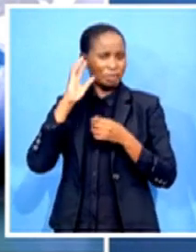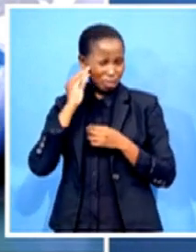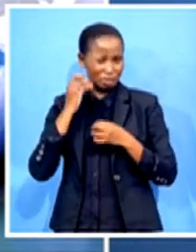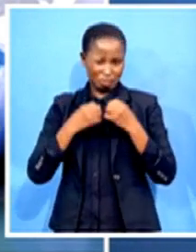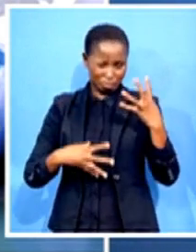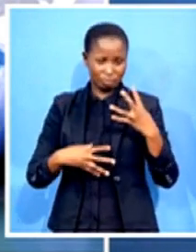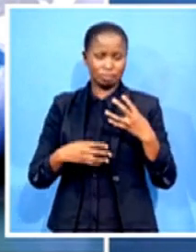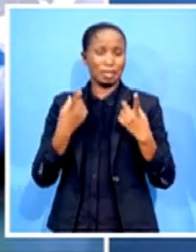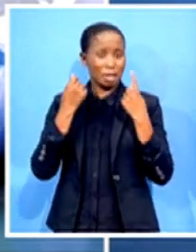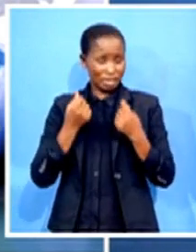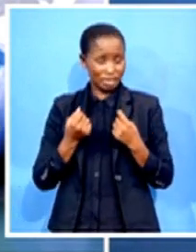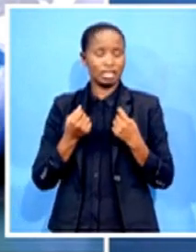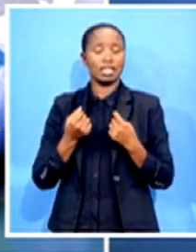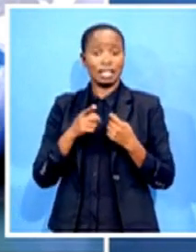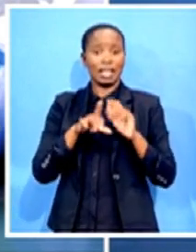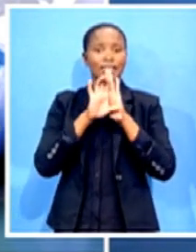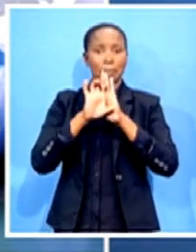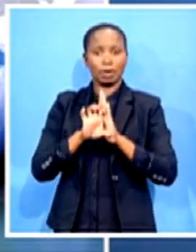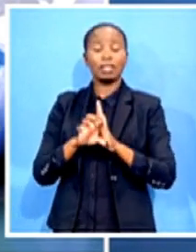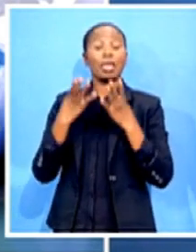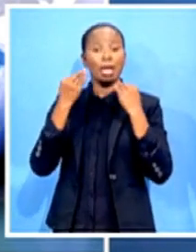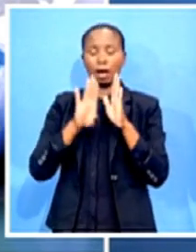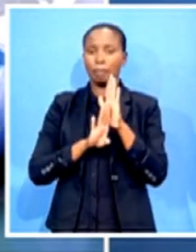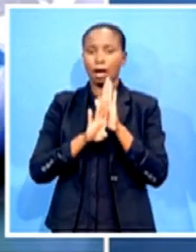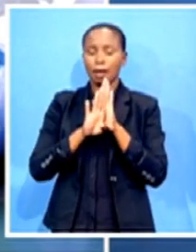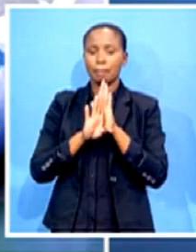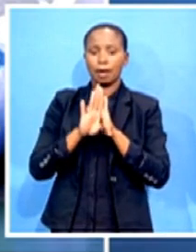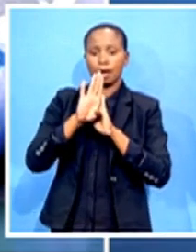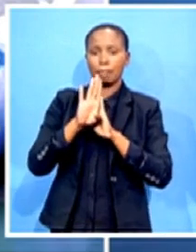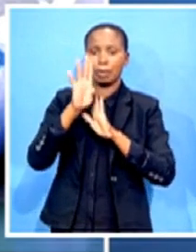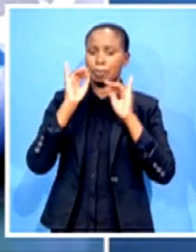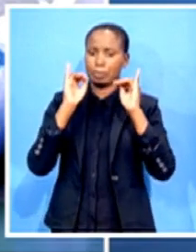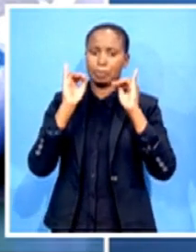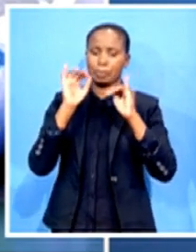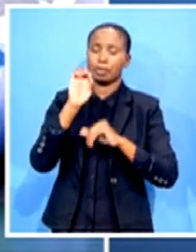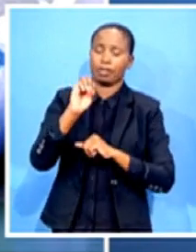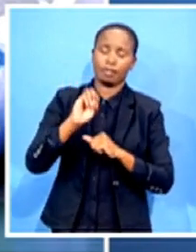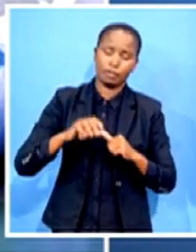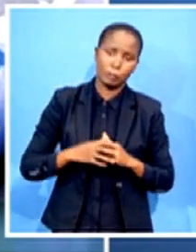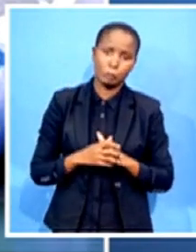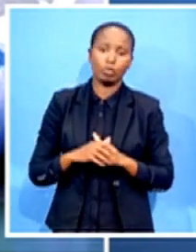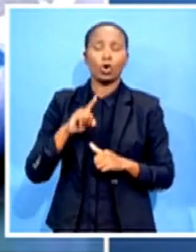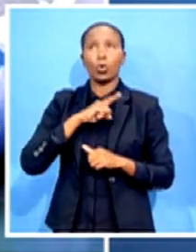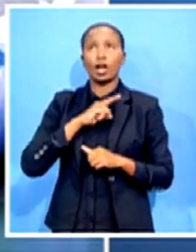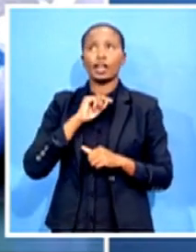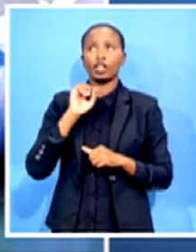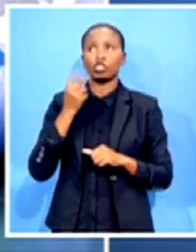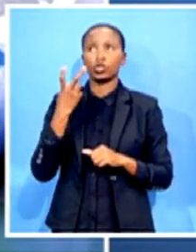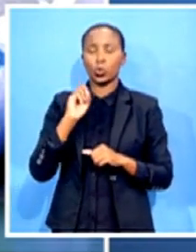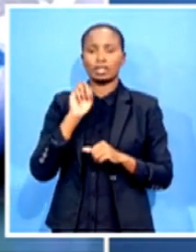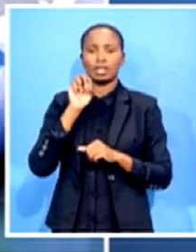increasing at a very alarming rate, Blaine. In 2019, the stats were that it was a $3